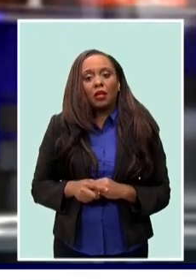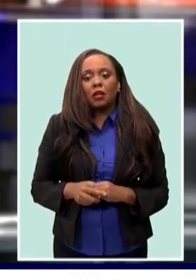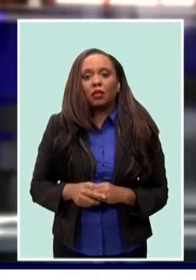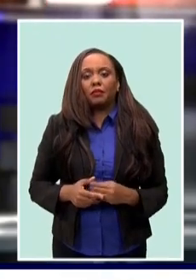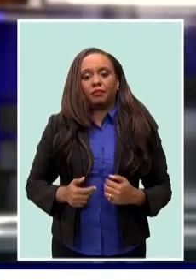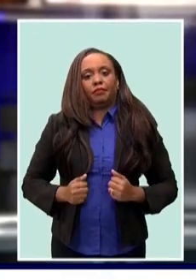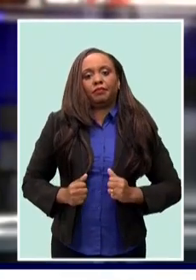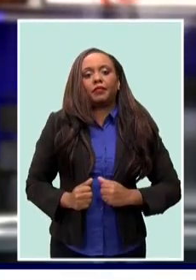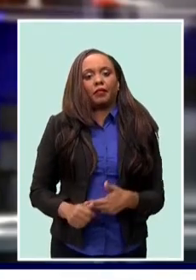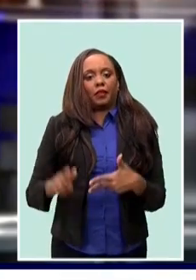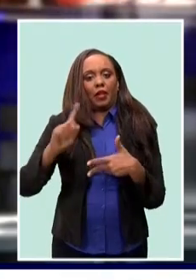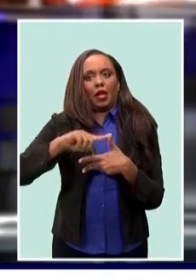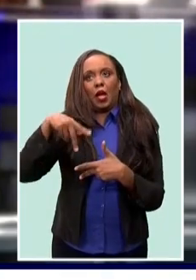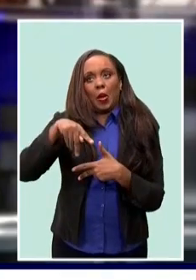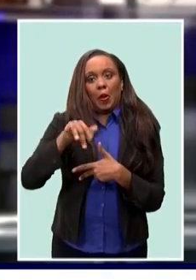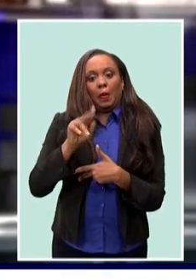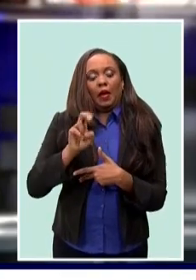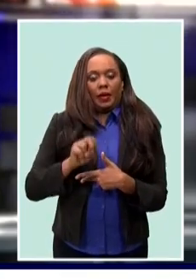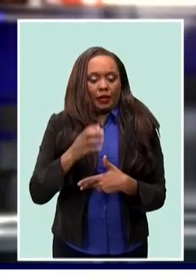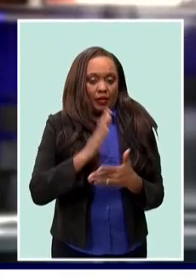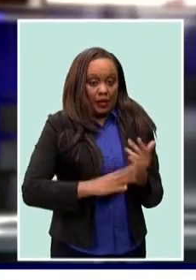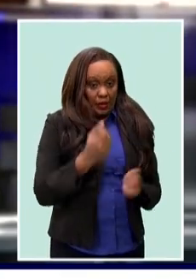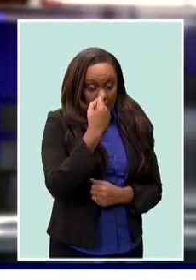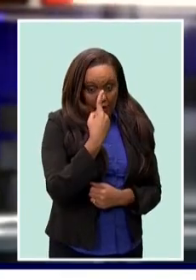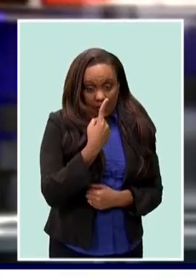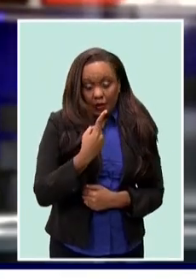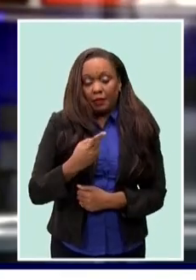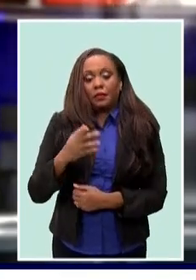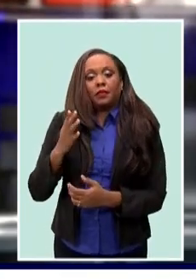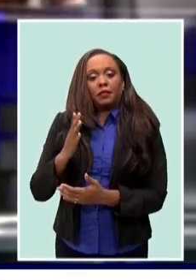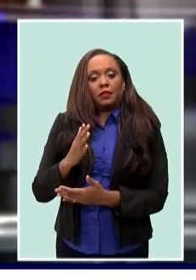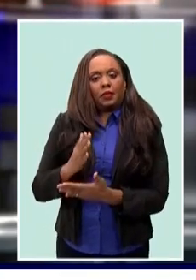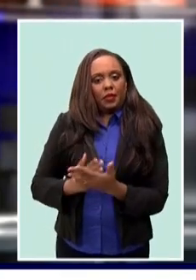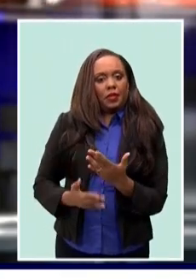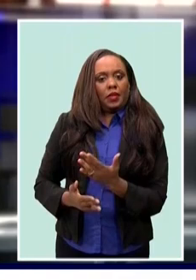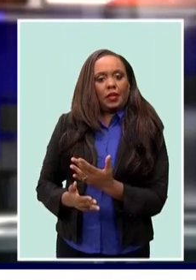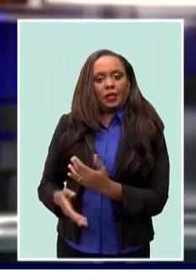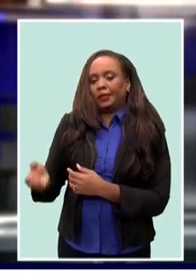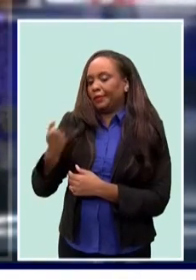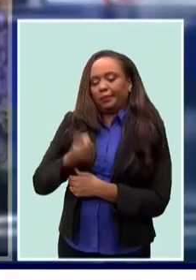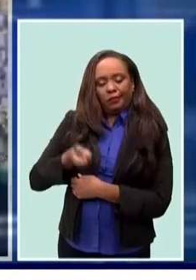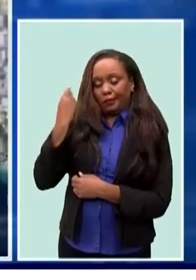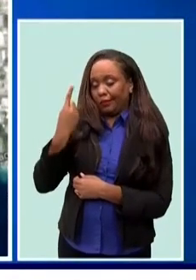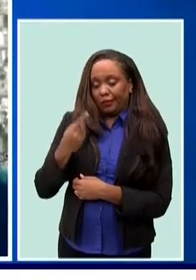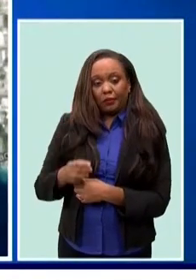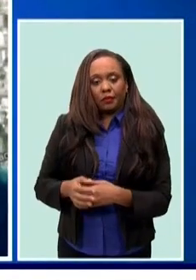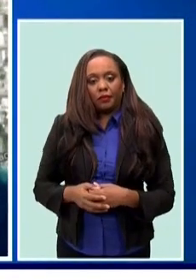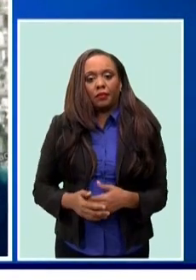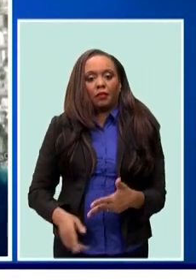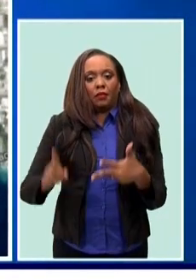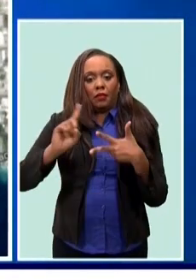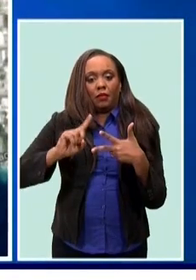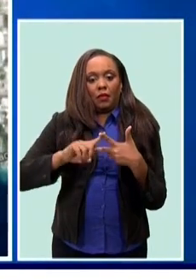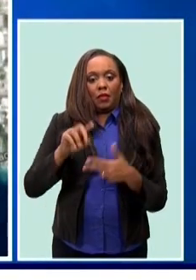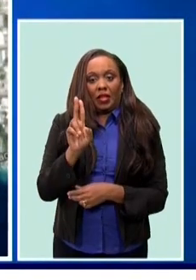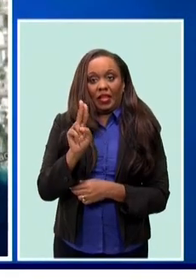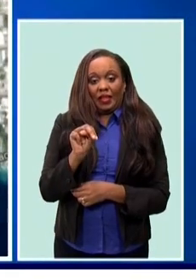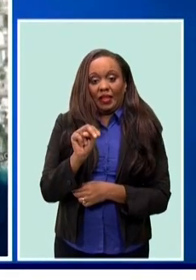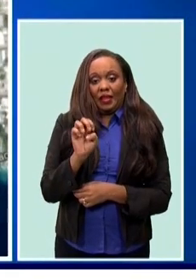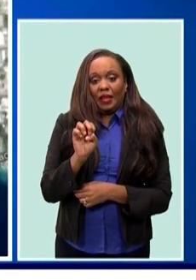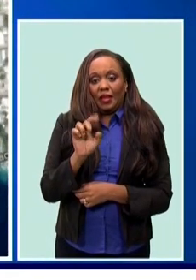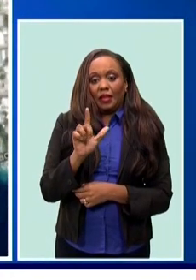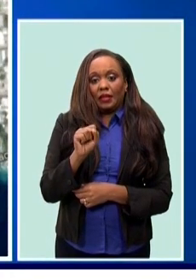So that was the pain, some understanding, but also strong pushback against the advisory. Next, we travel to Nelson Street